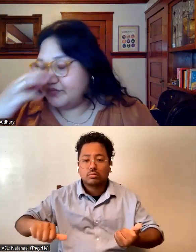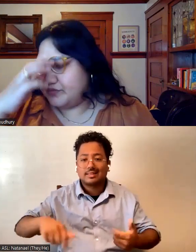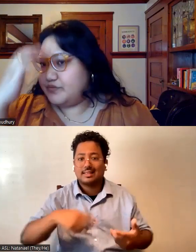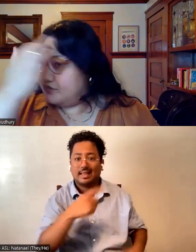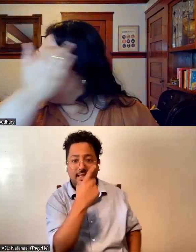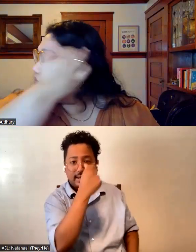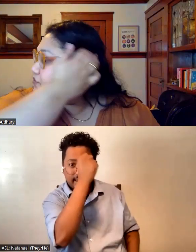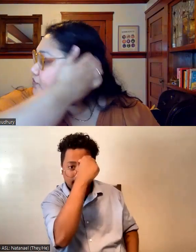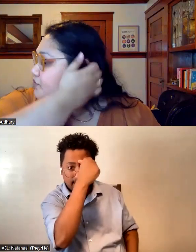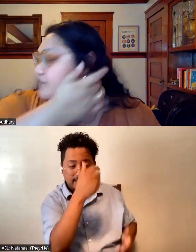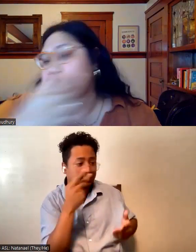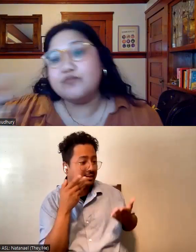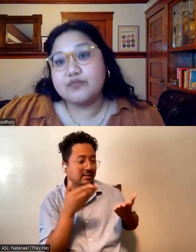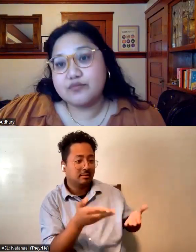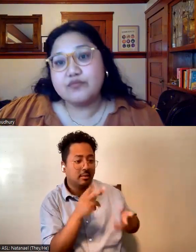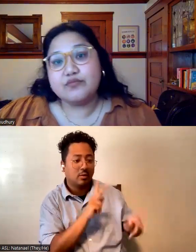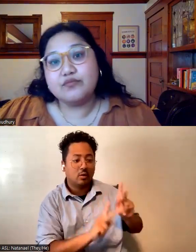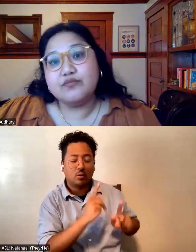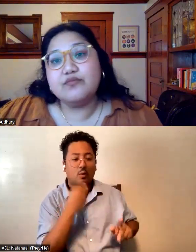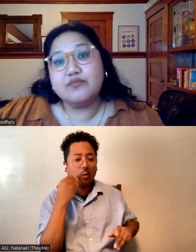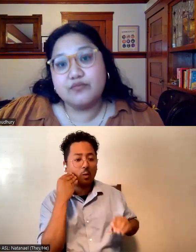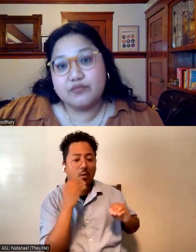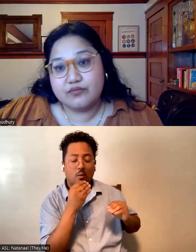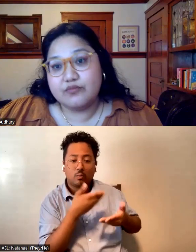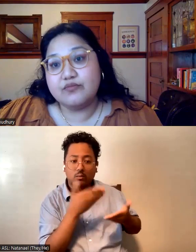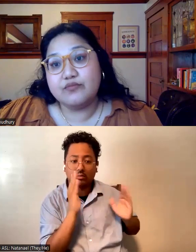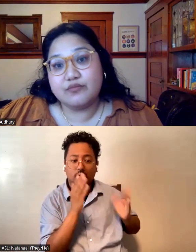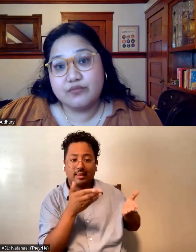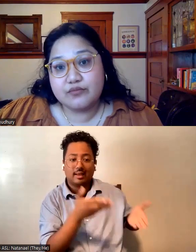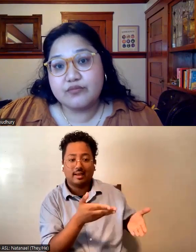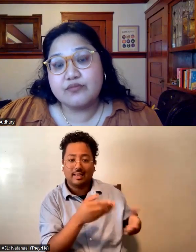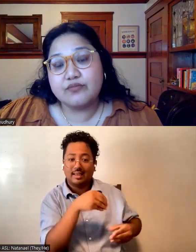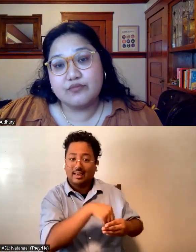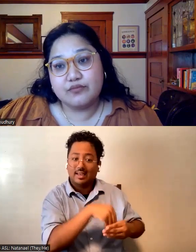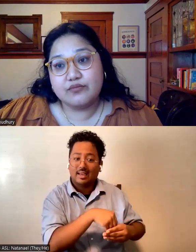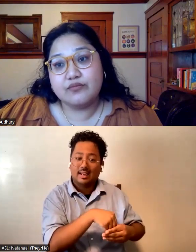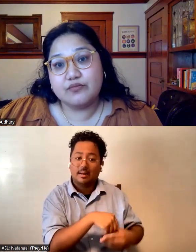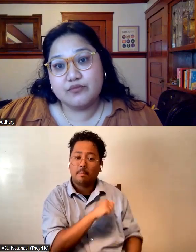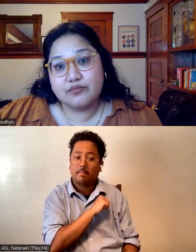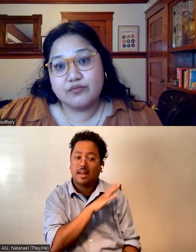seeing homes being demolished in occupied Palestine. And there is this